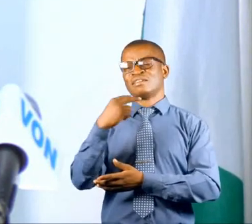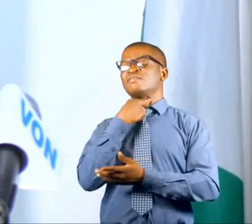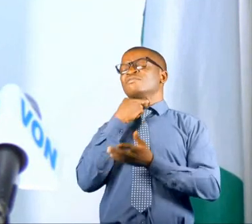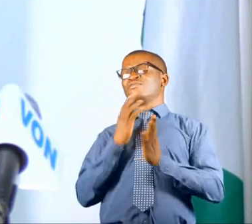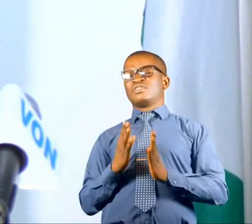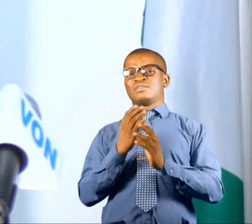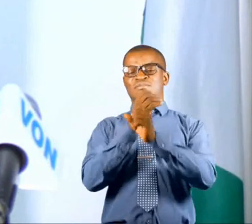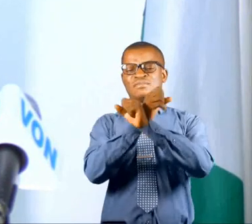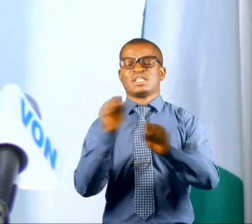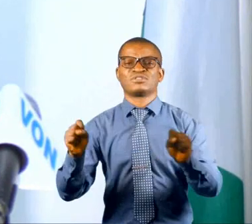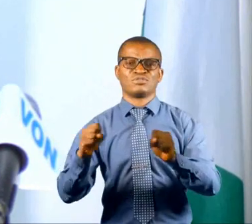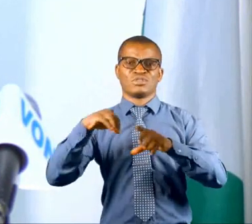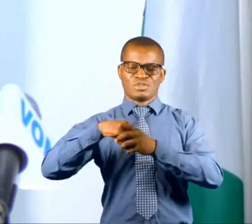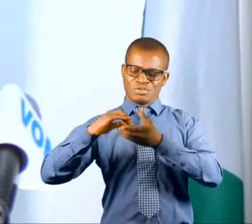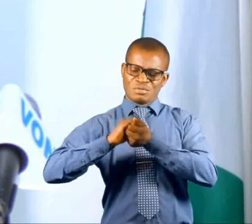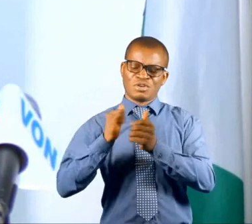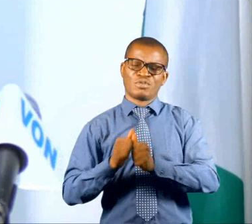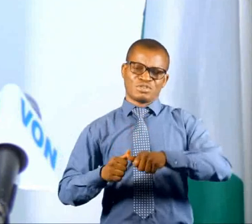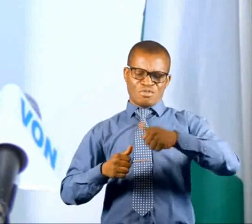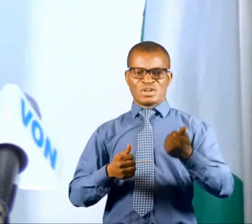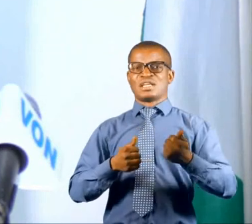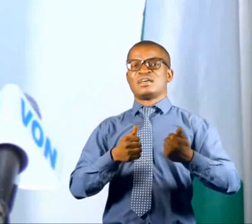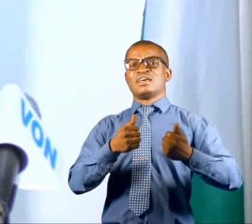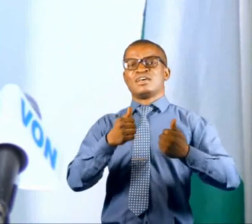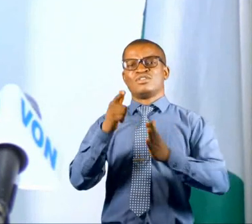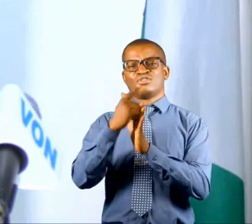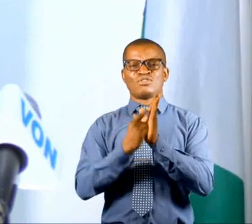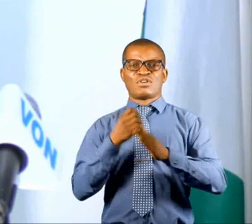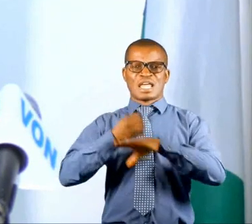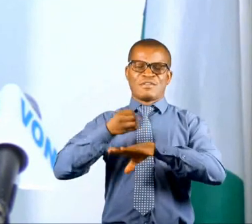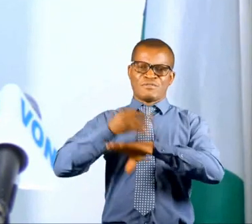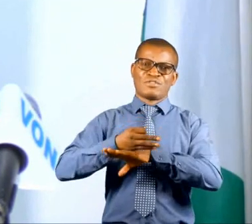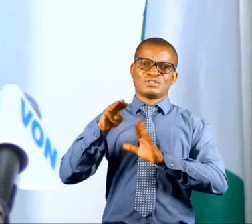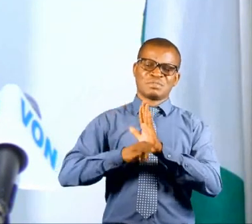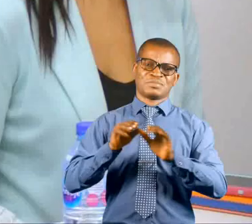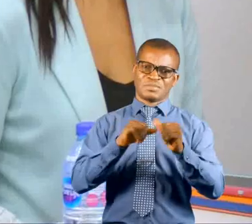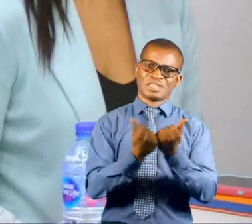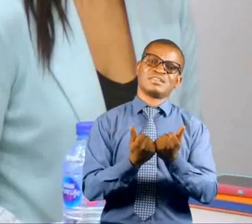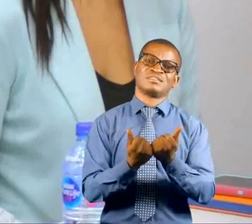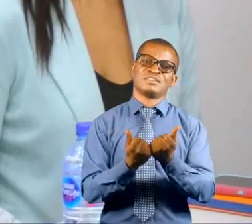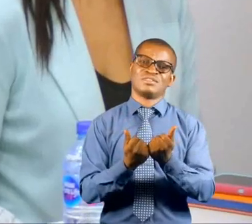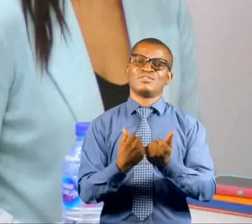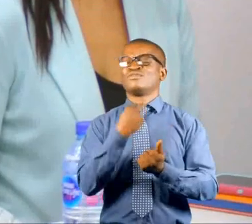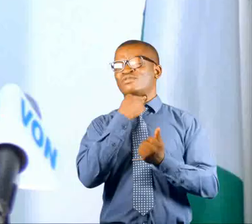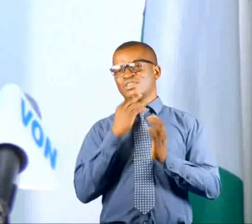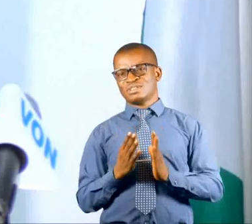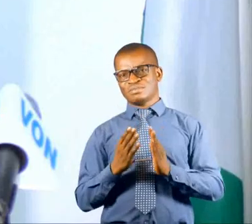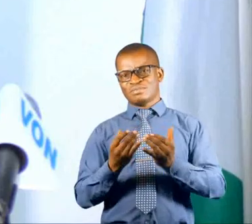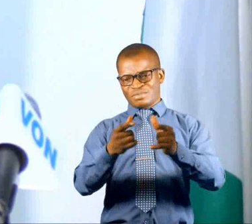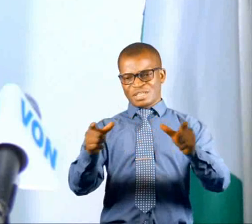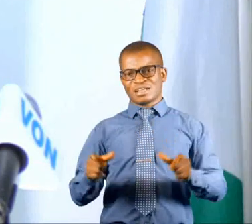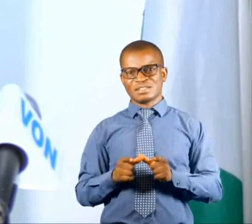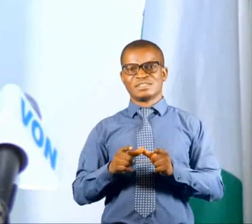2,743 victims were rescued in collaboration with other sister law enforcement agencies. Victims of inward